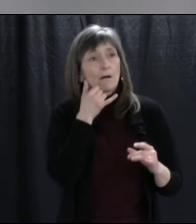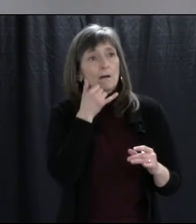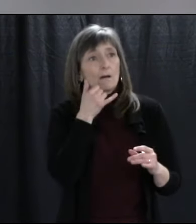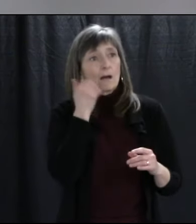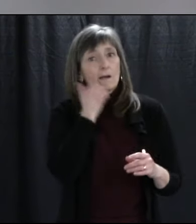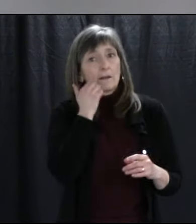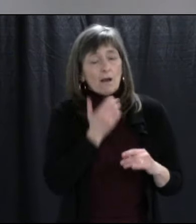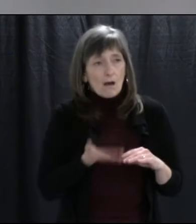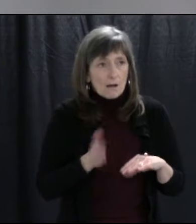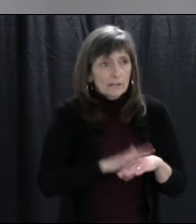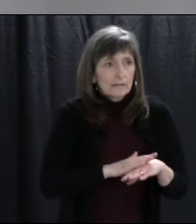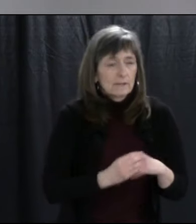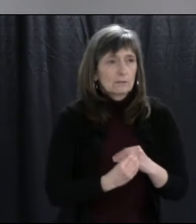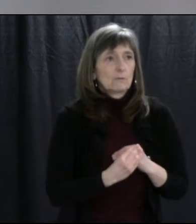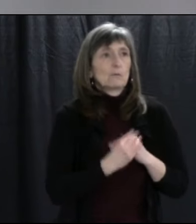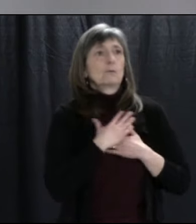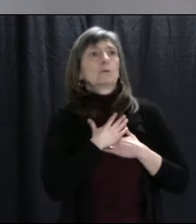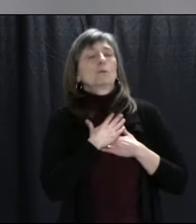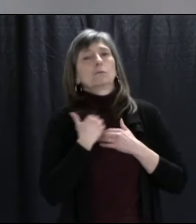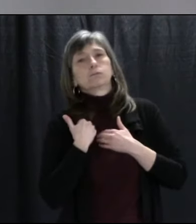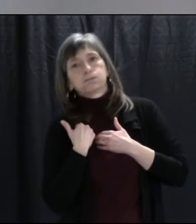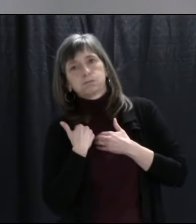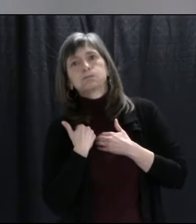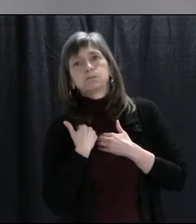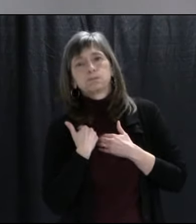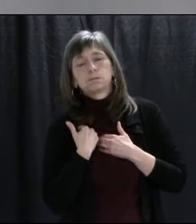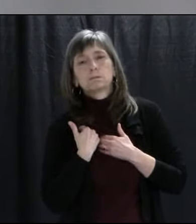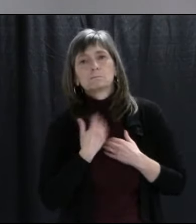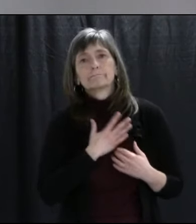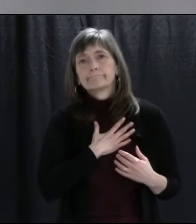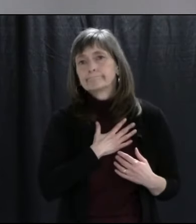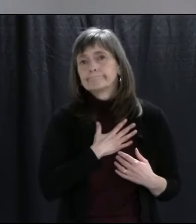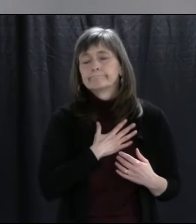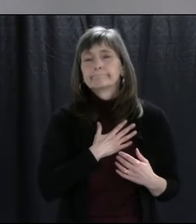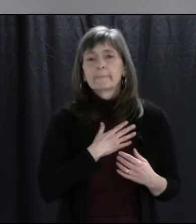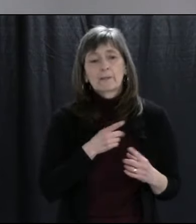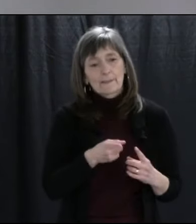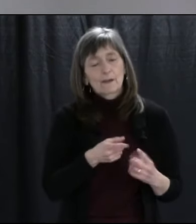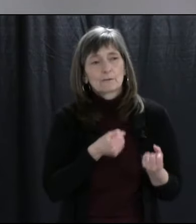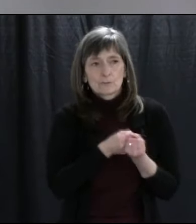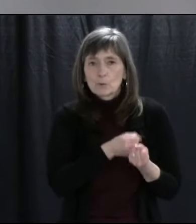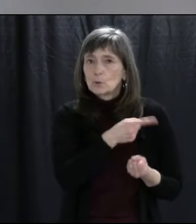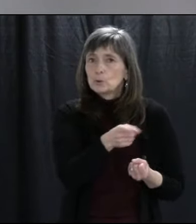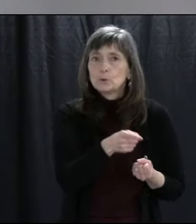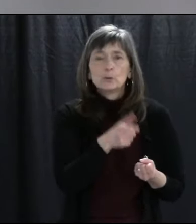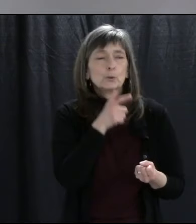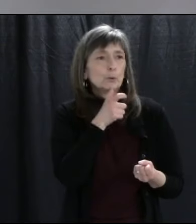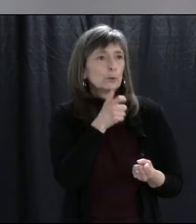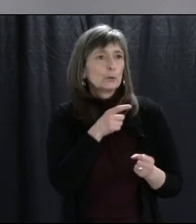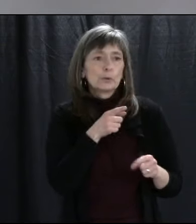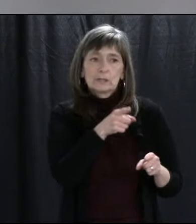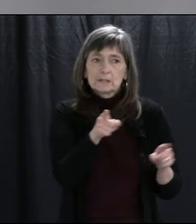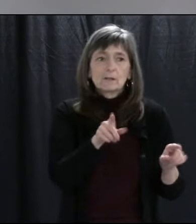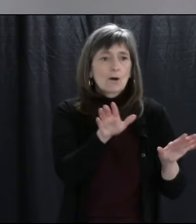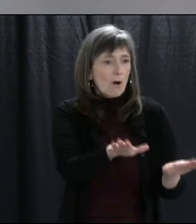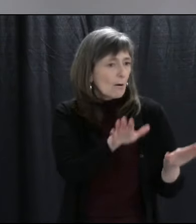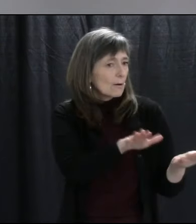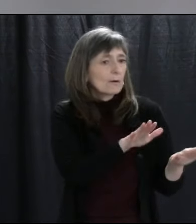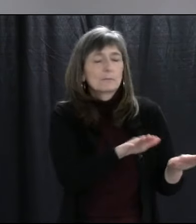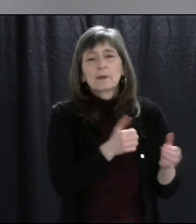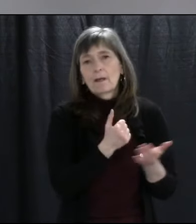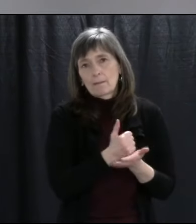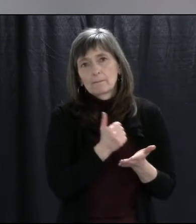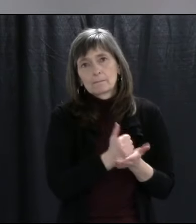problems of the people who call or interact with them. They are there for the vulnerable, and they are there as a voice of calm during